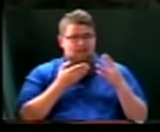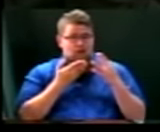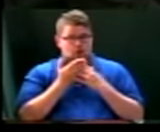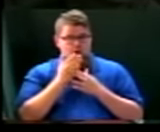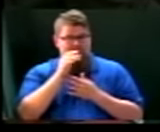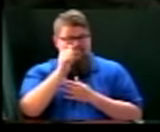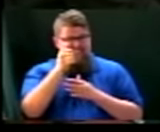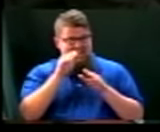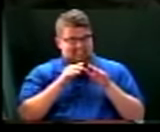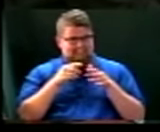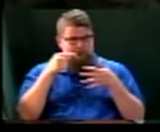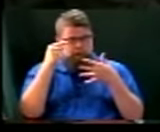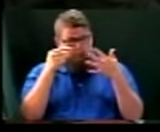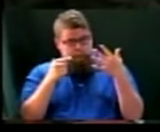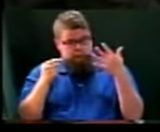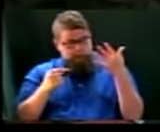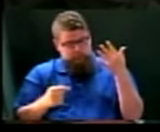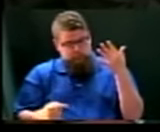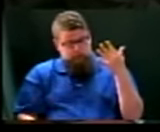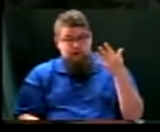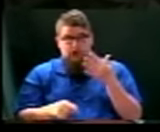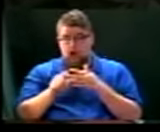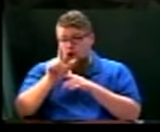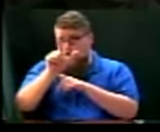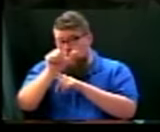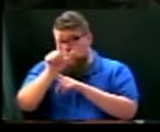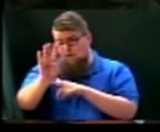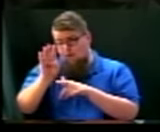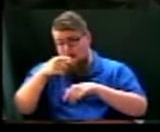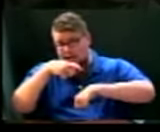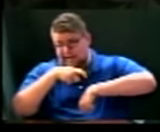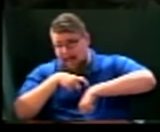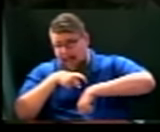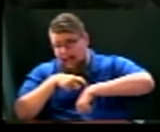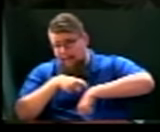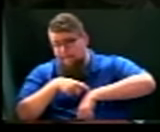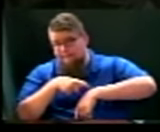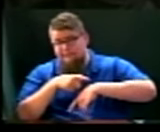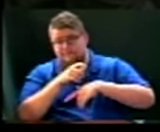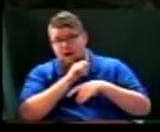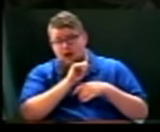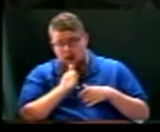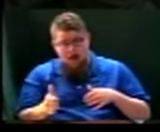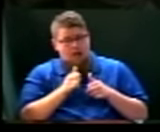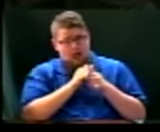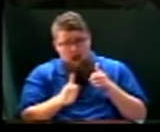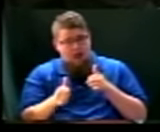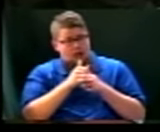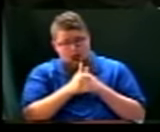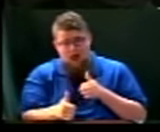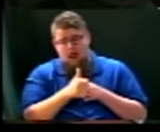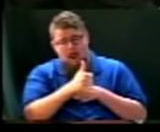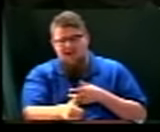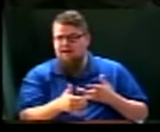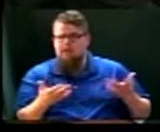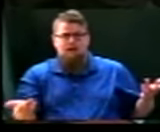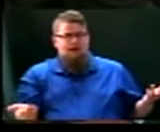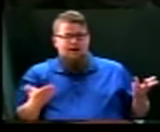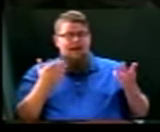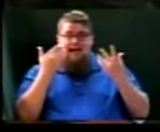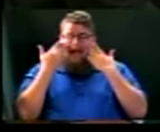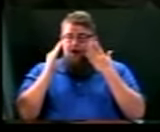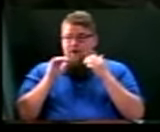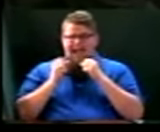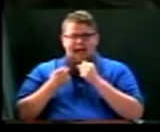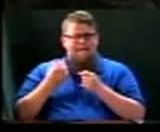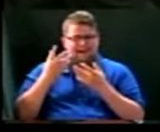10-step process, and I had to do it 24 times. I do not know how many steps were involved in the uploading of my